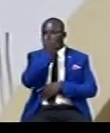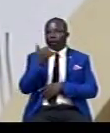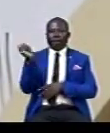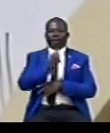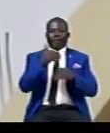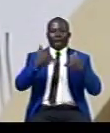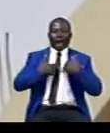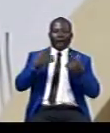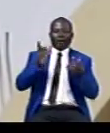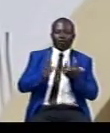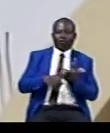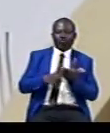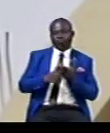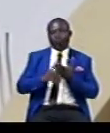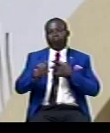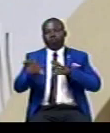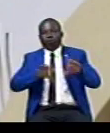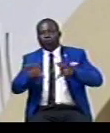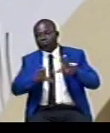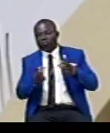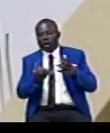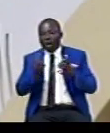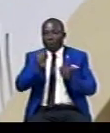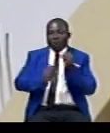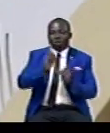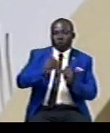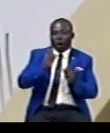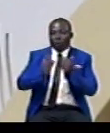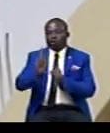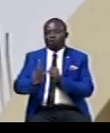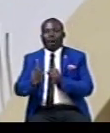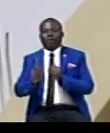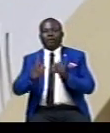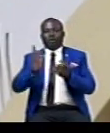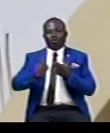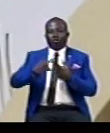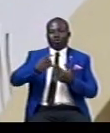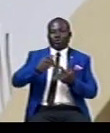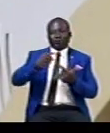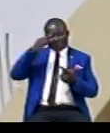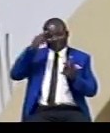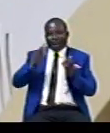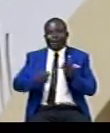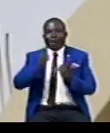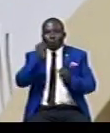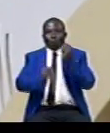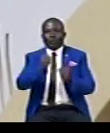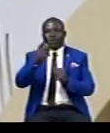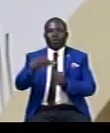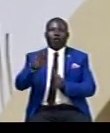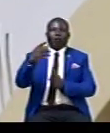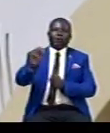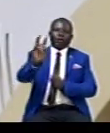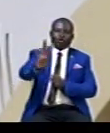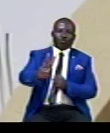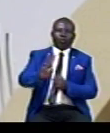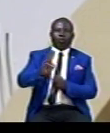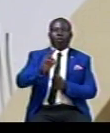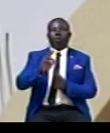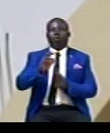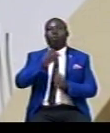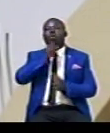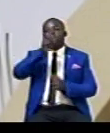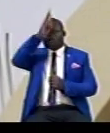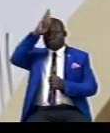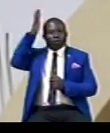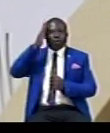lots to determine which of those two goats will be killed and which of them will be sent